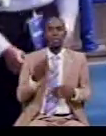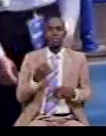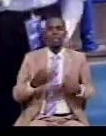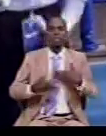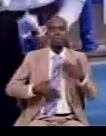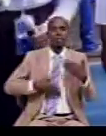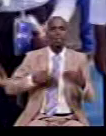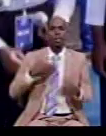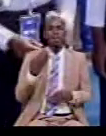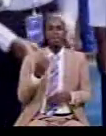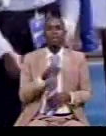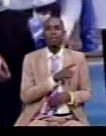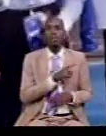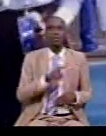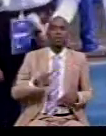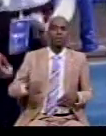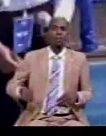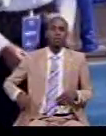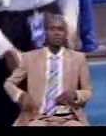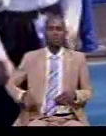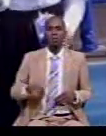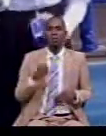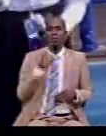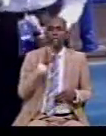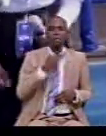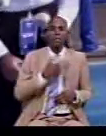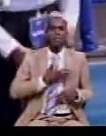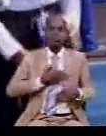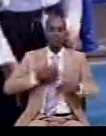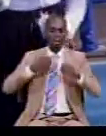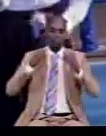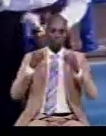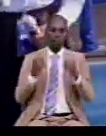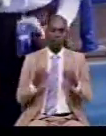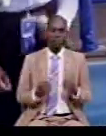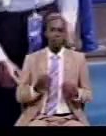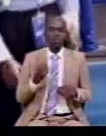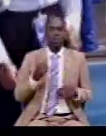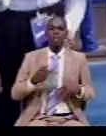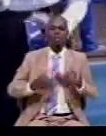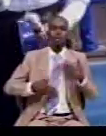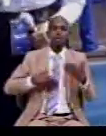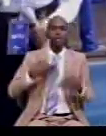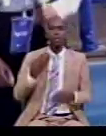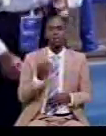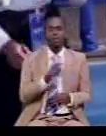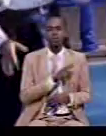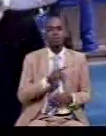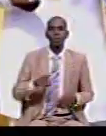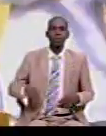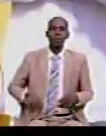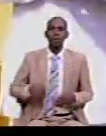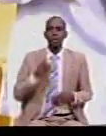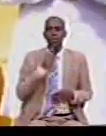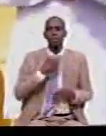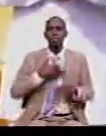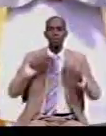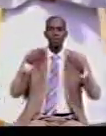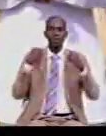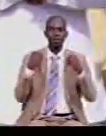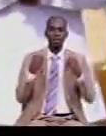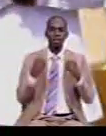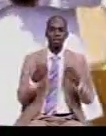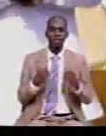is my strength. The joy of the Lord is your strength. Tell me, what's your strength? The joy of